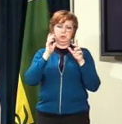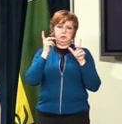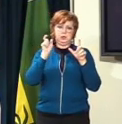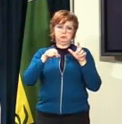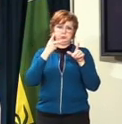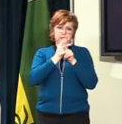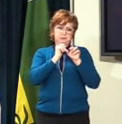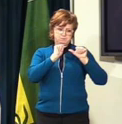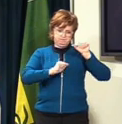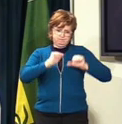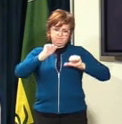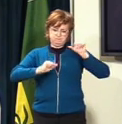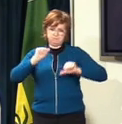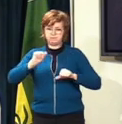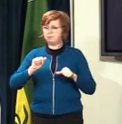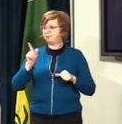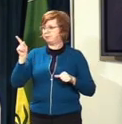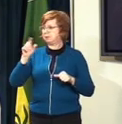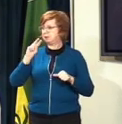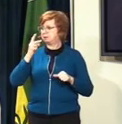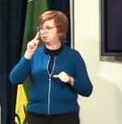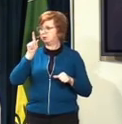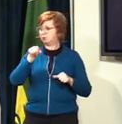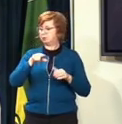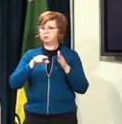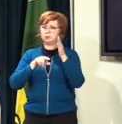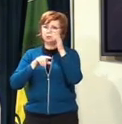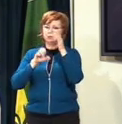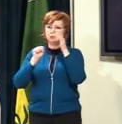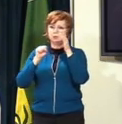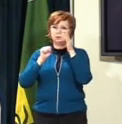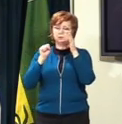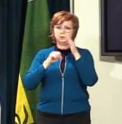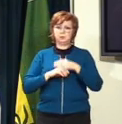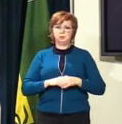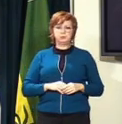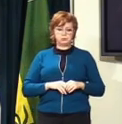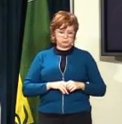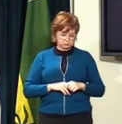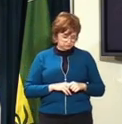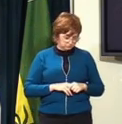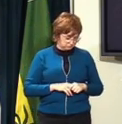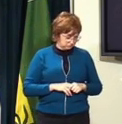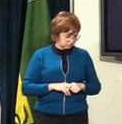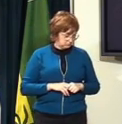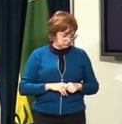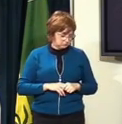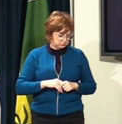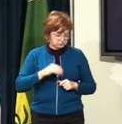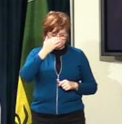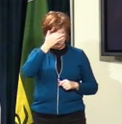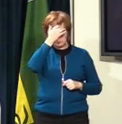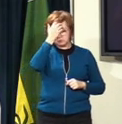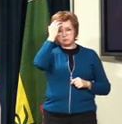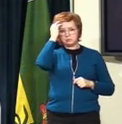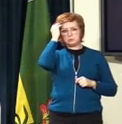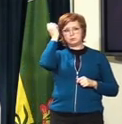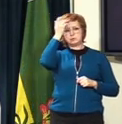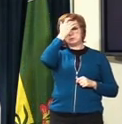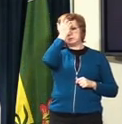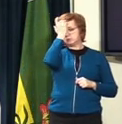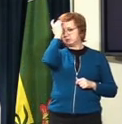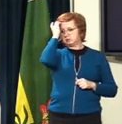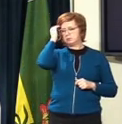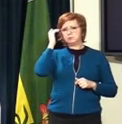basis. Is there a follow-up, Lisa? Yes, I'm just wondering, why are you doing these slowdowns only now? I mean,